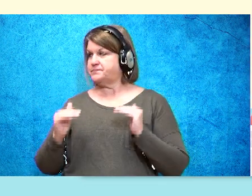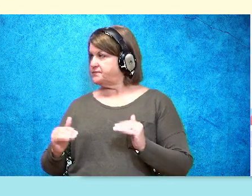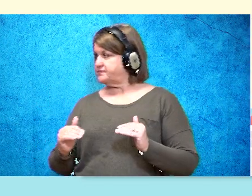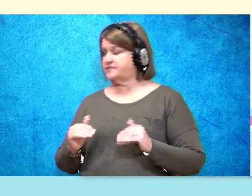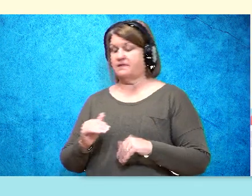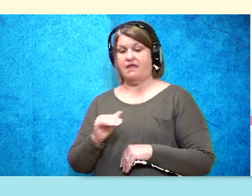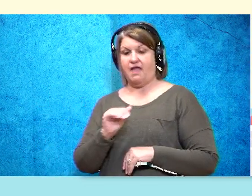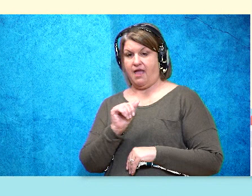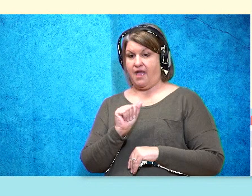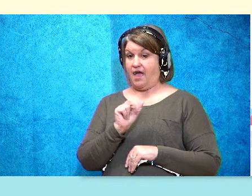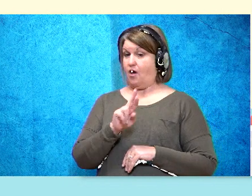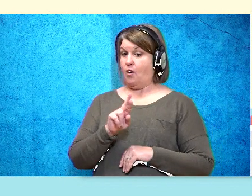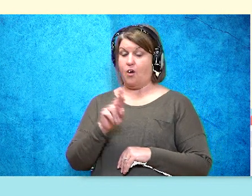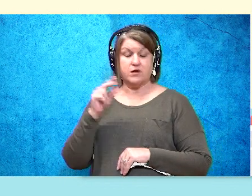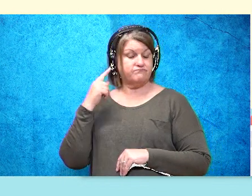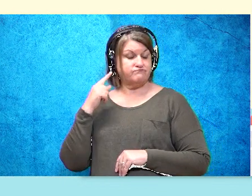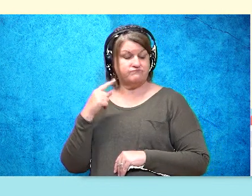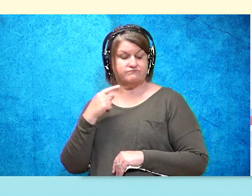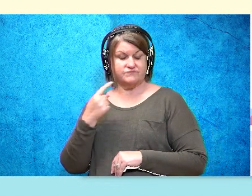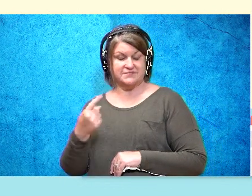AR says R.